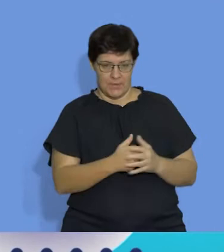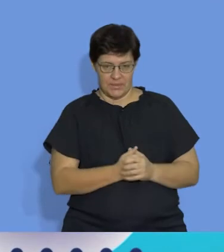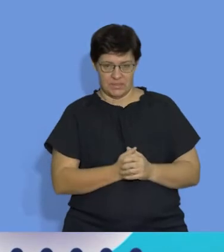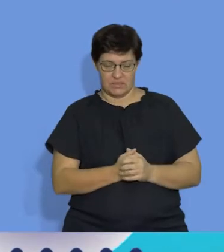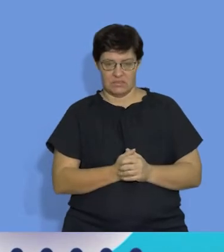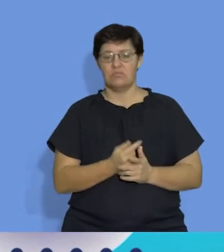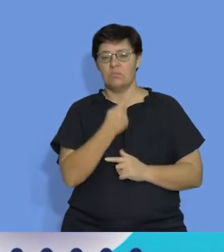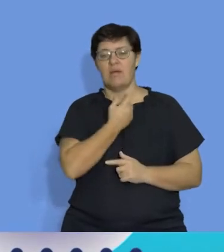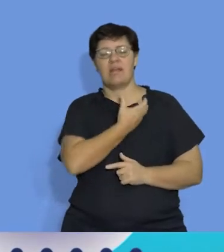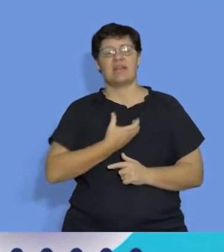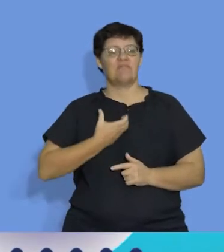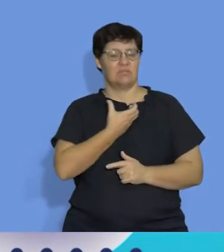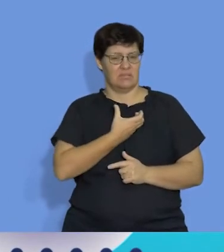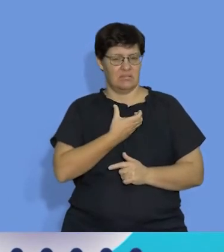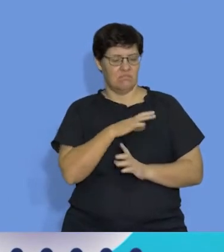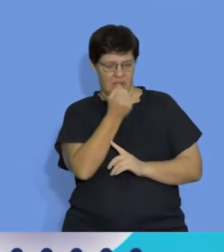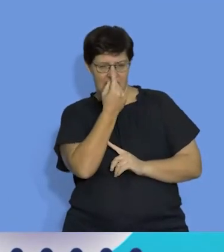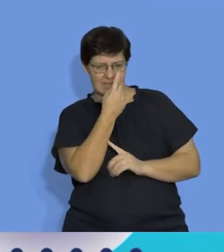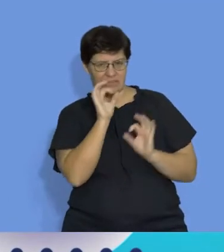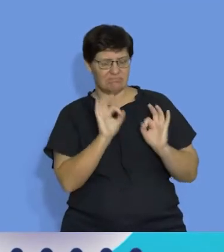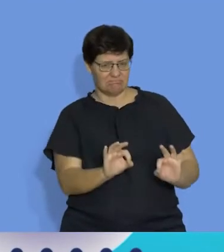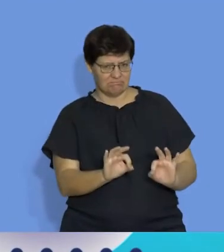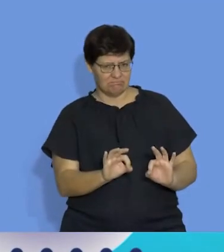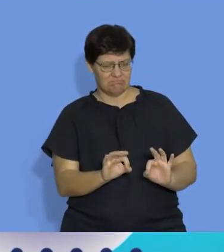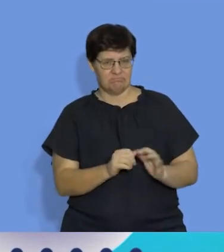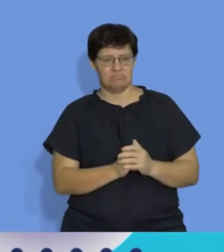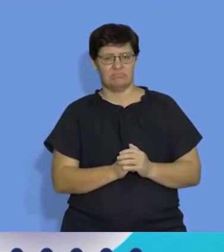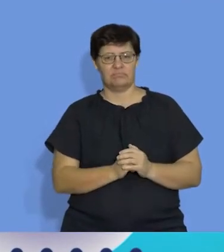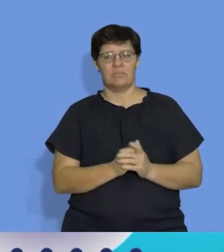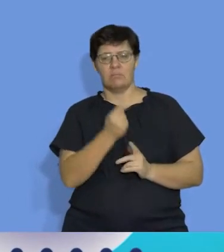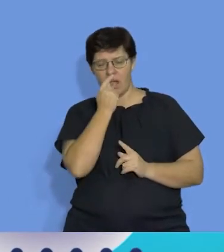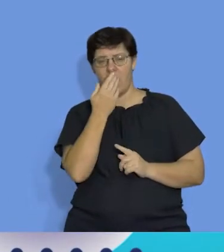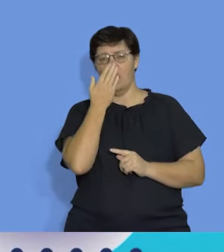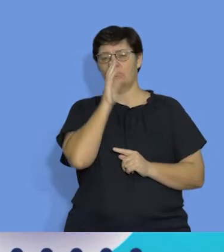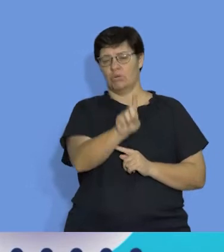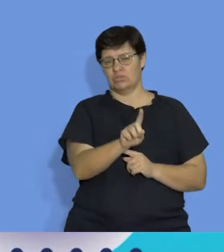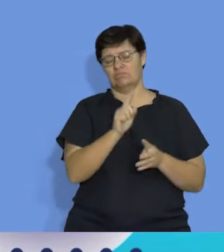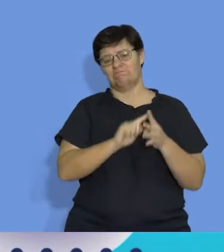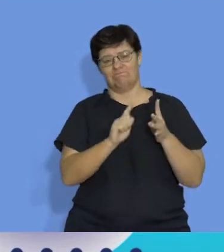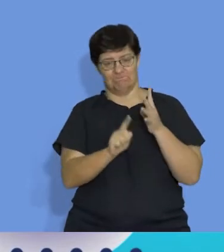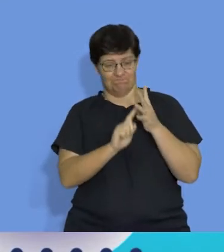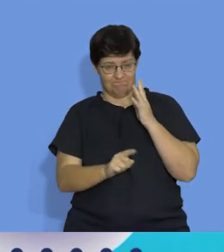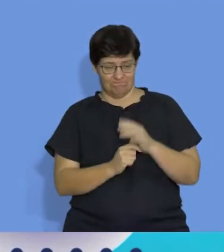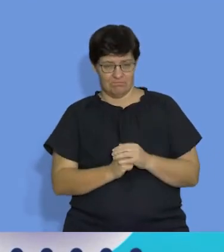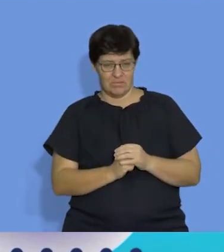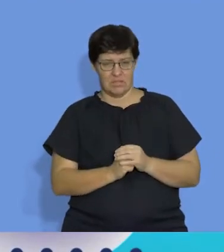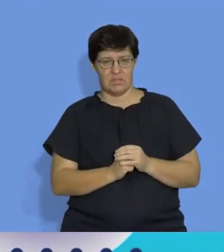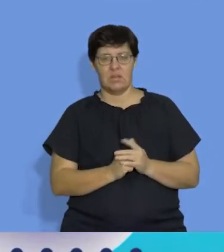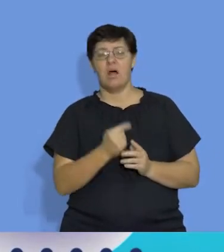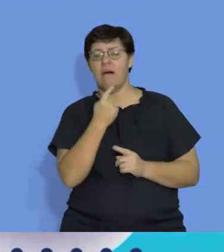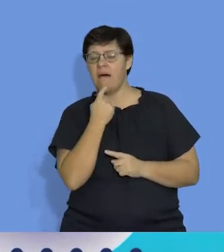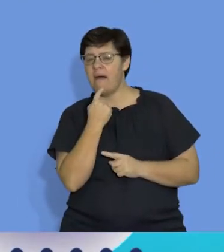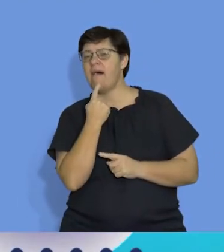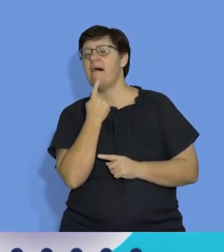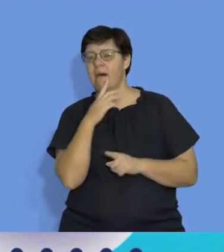to be comfortable or understand the technique in as far as, approaching these multiple choice, we need to expose ourselves to as